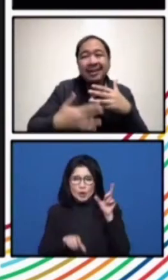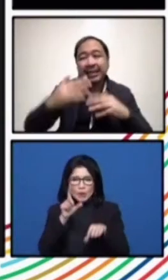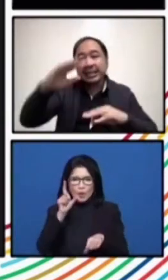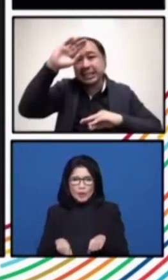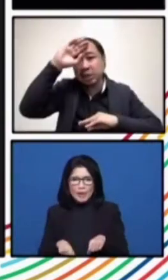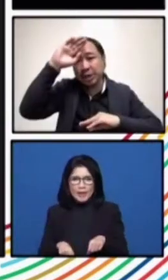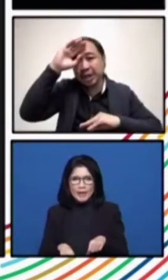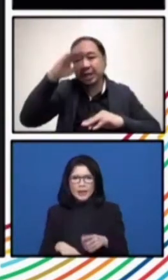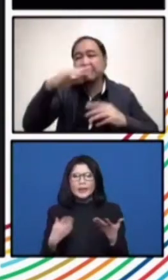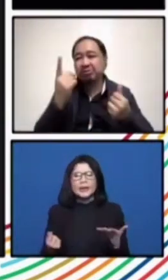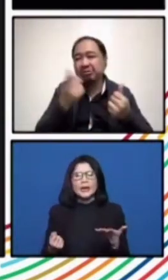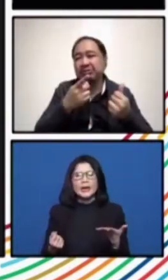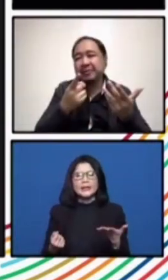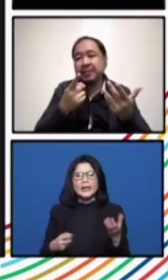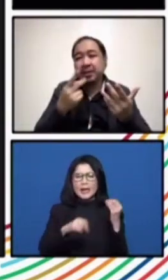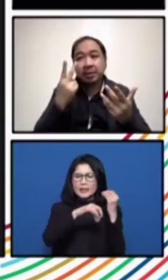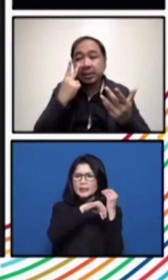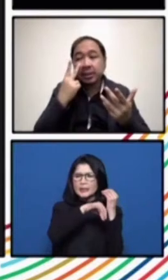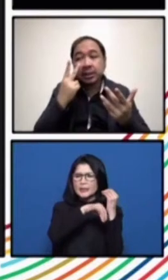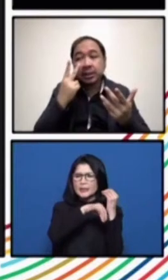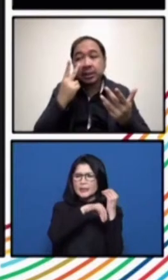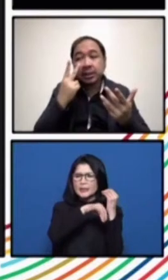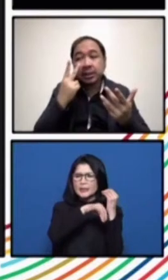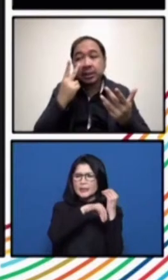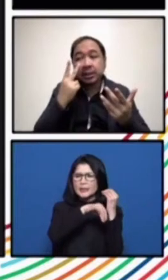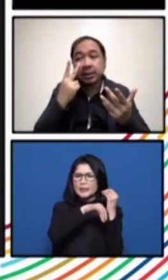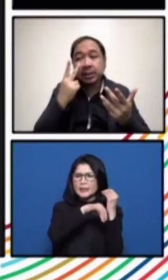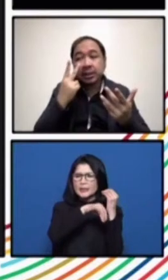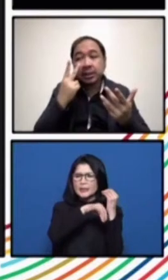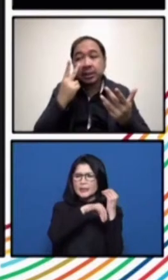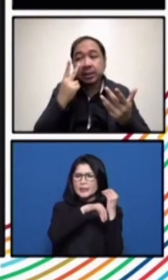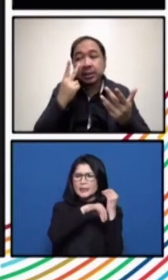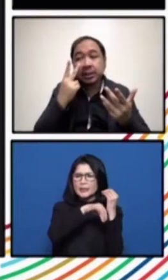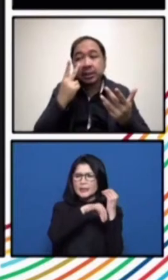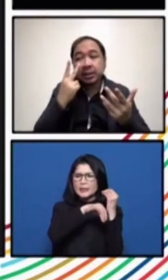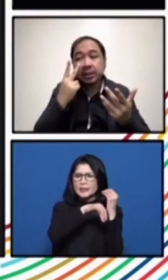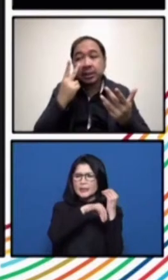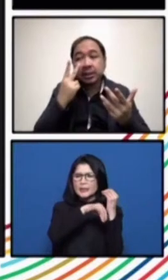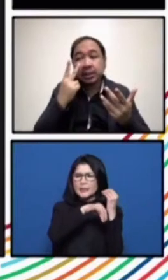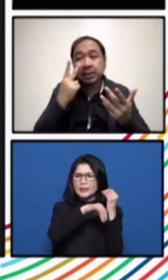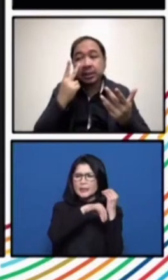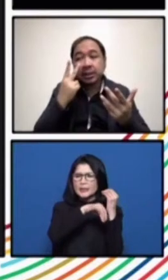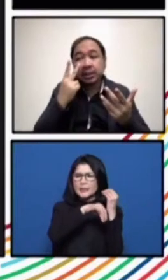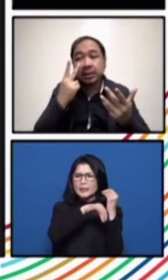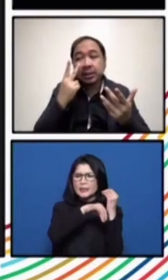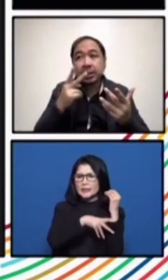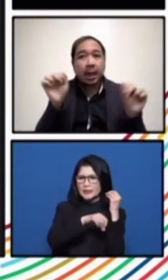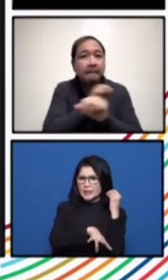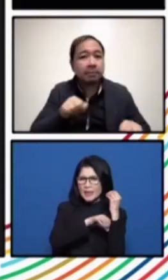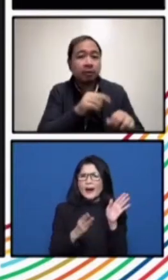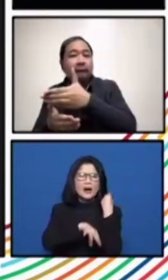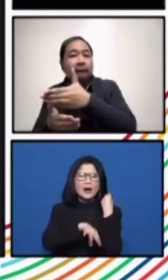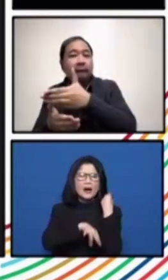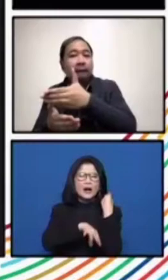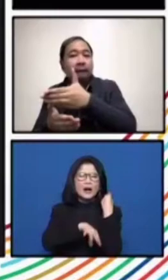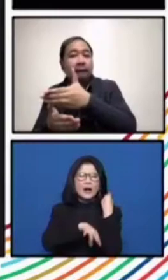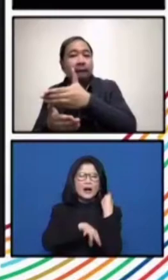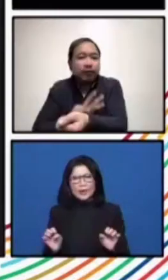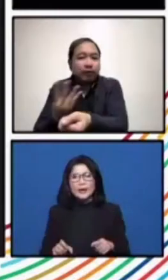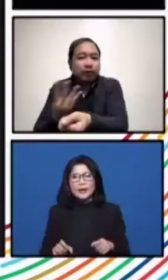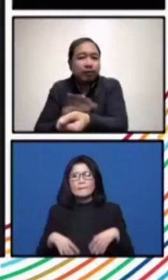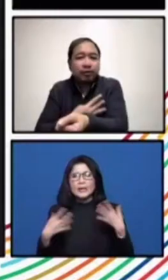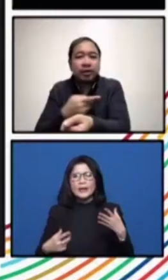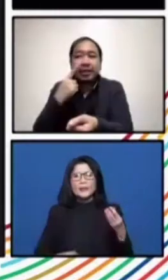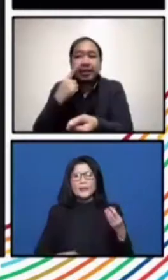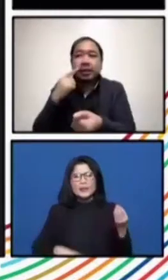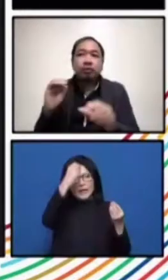who could not uh you know go to the blood transfer blood transfusion because they did not have the passes